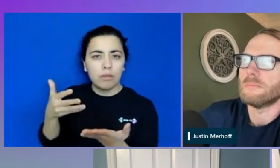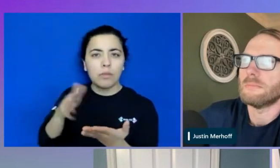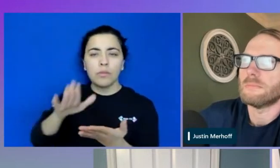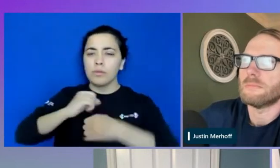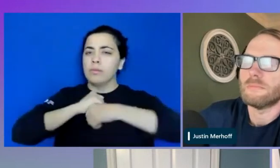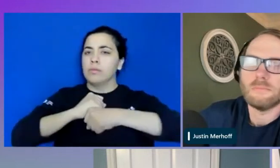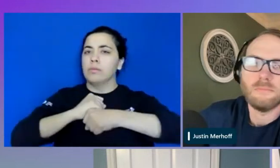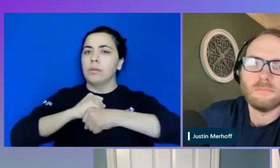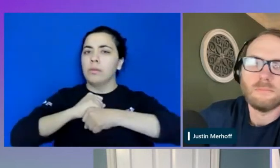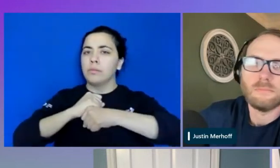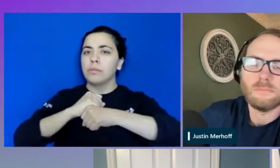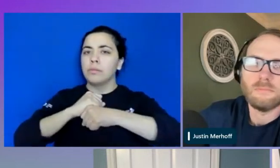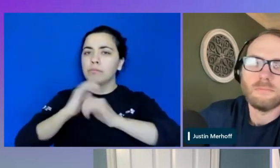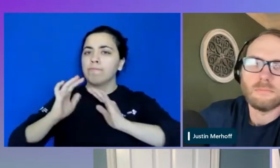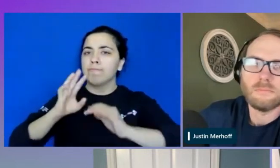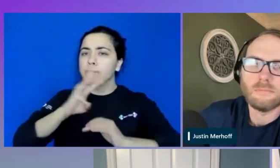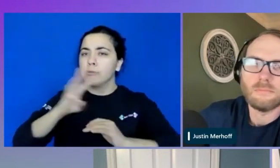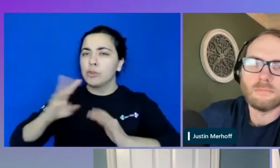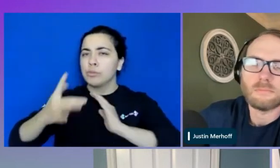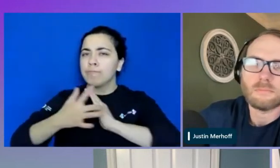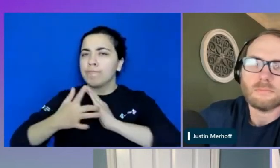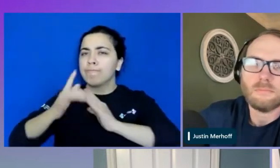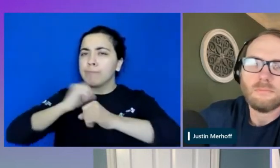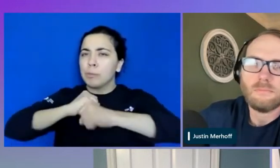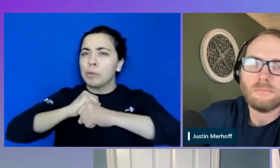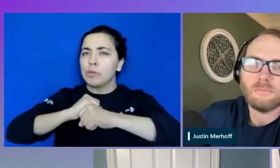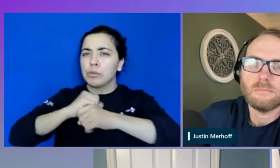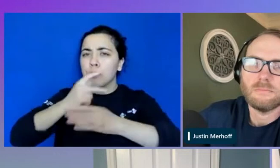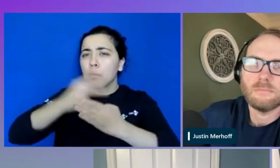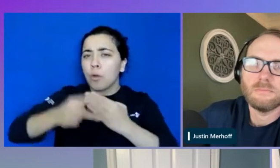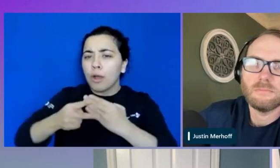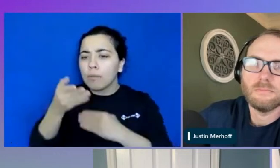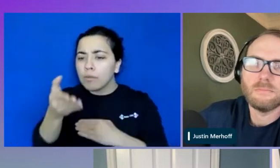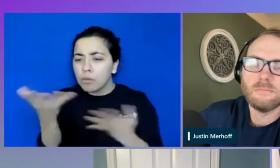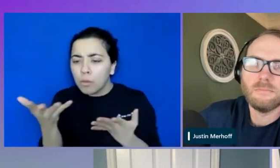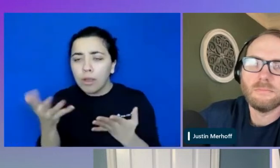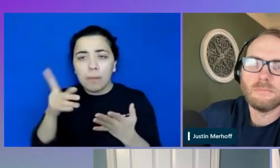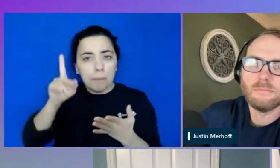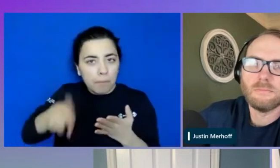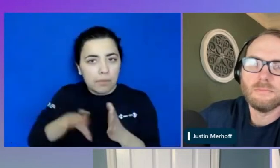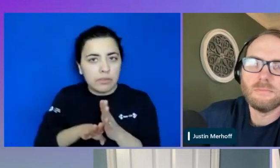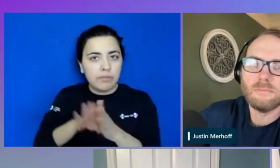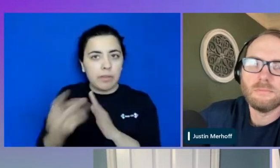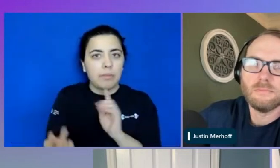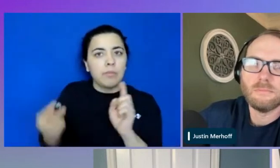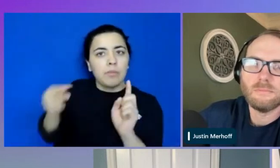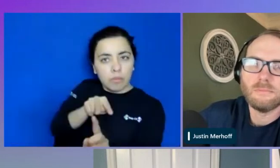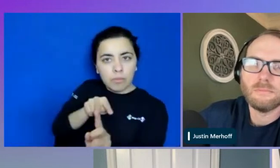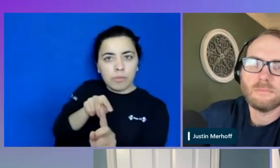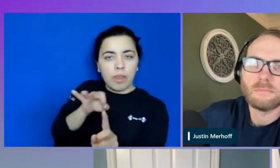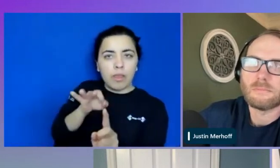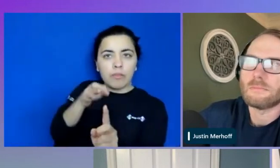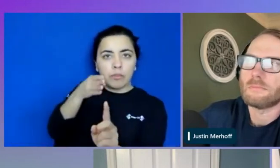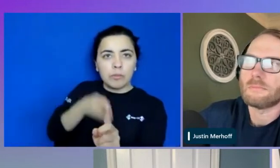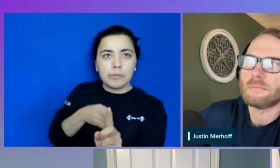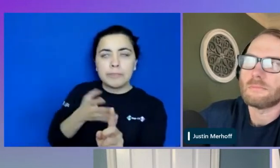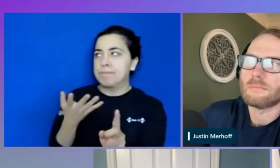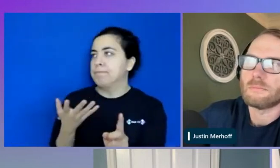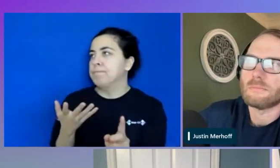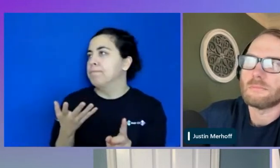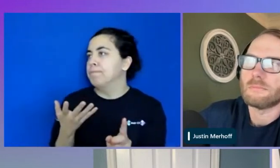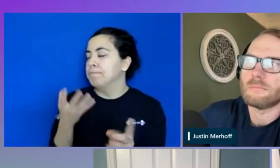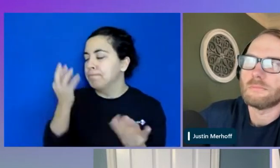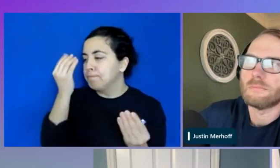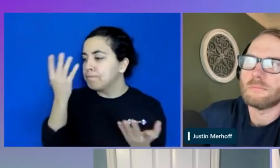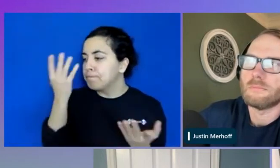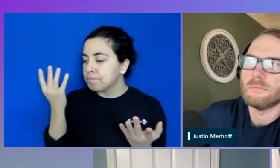security awareness training programs. They need to be developed from the perspective of like,